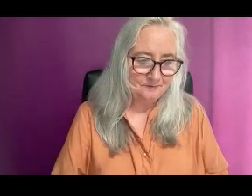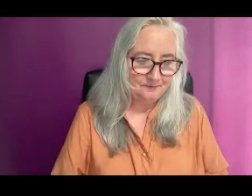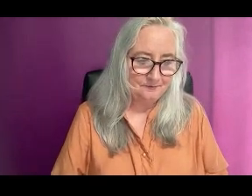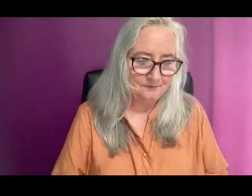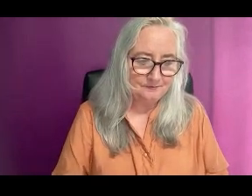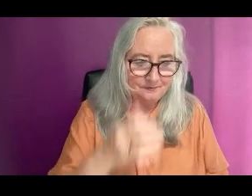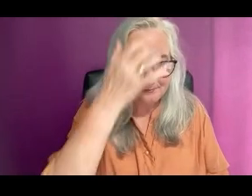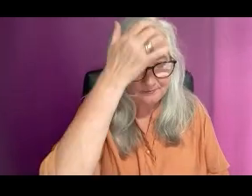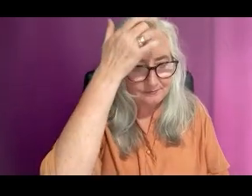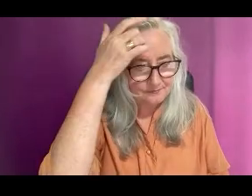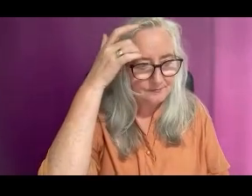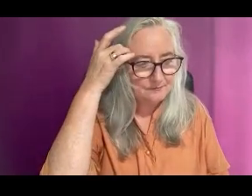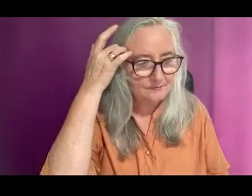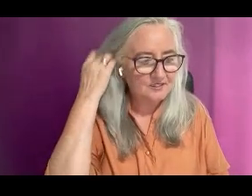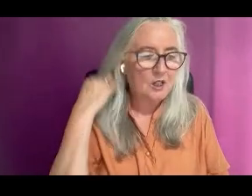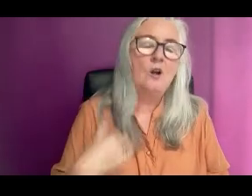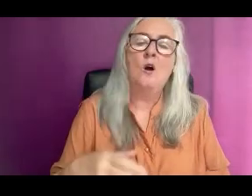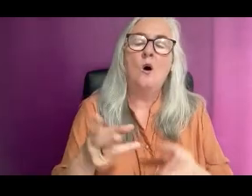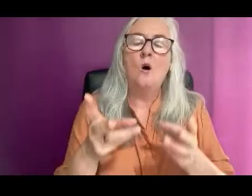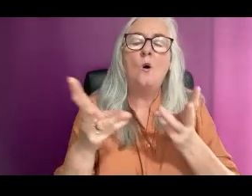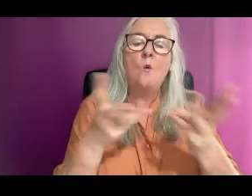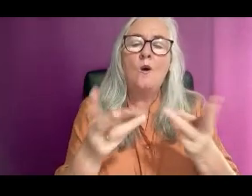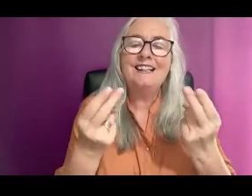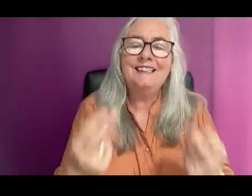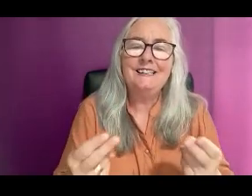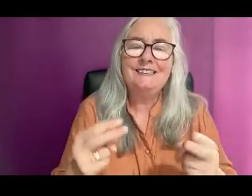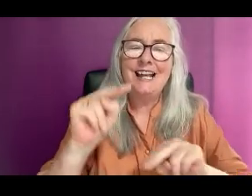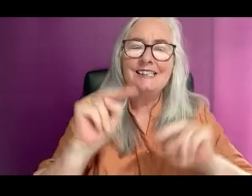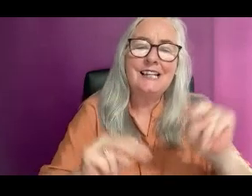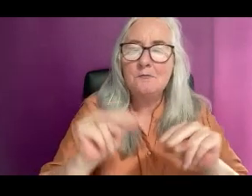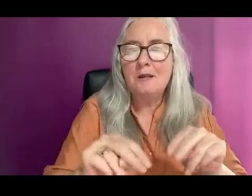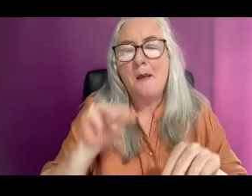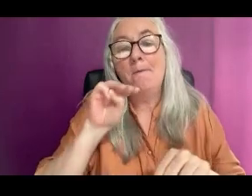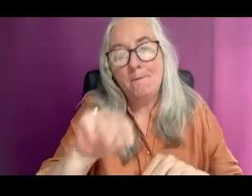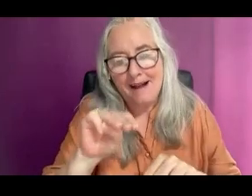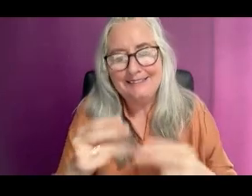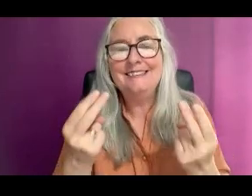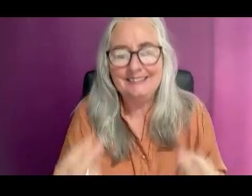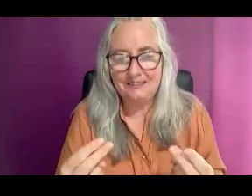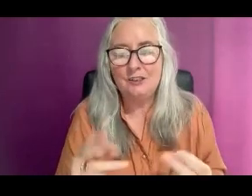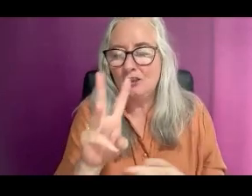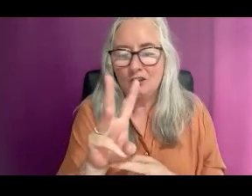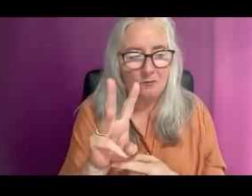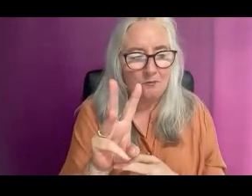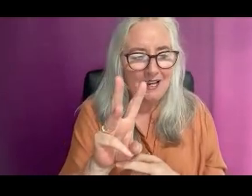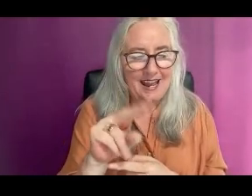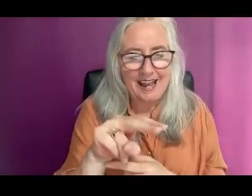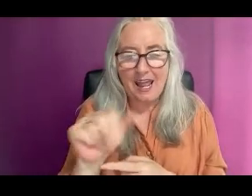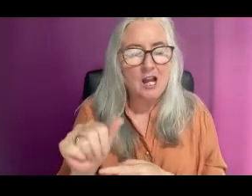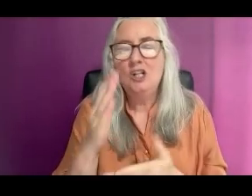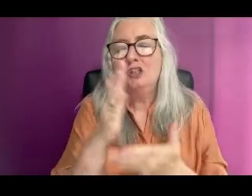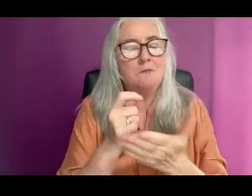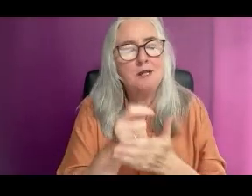The workplace needs assessment may be required. Okay, so a lot of the times it's not a